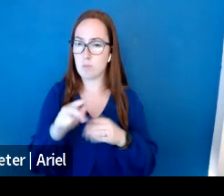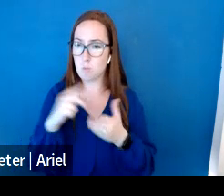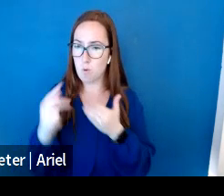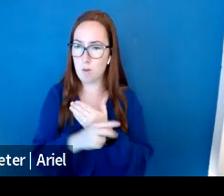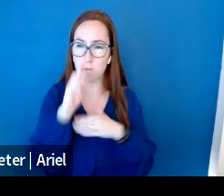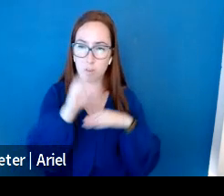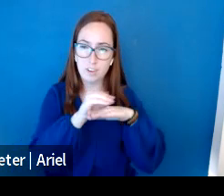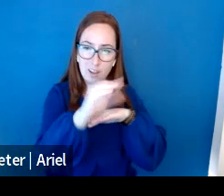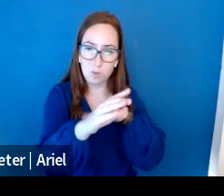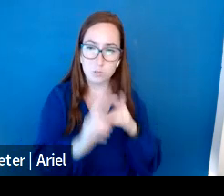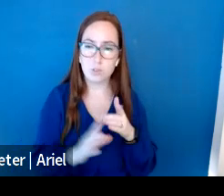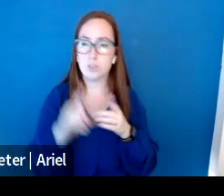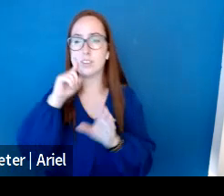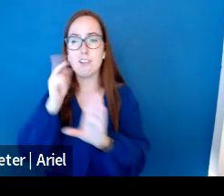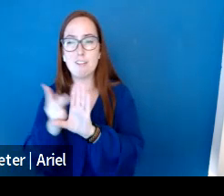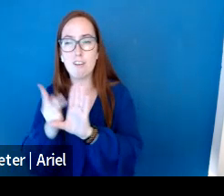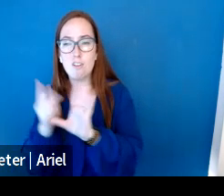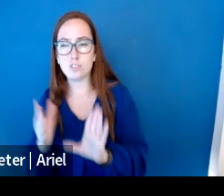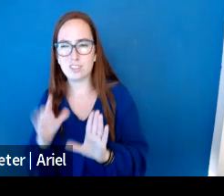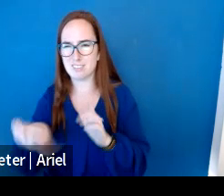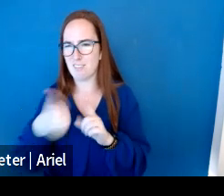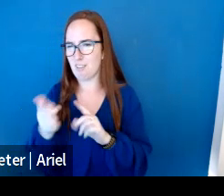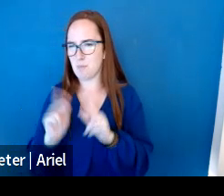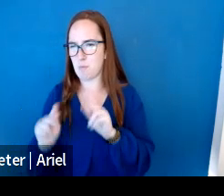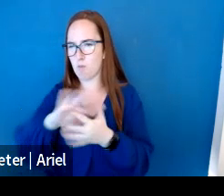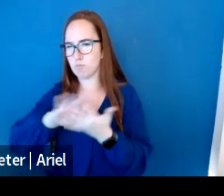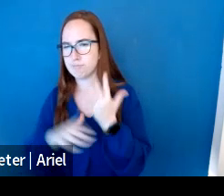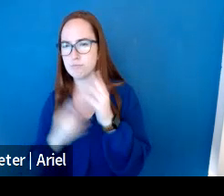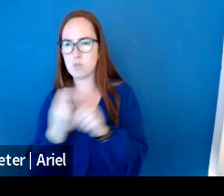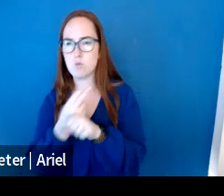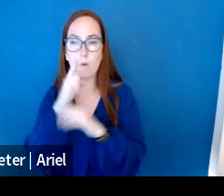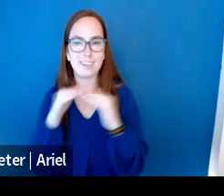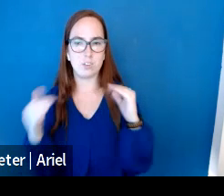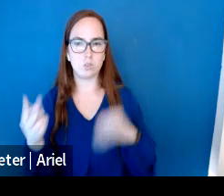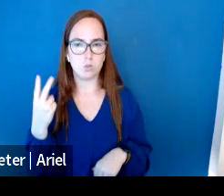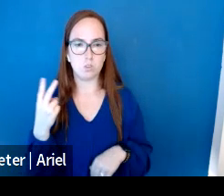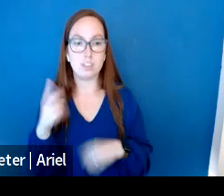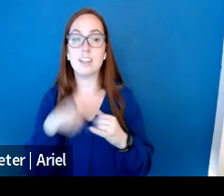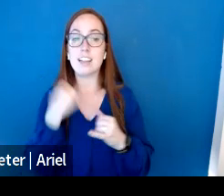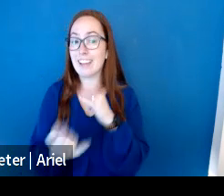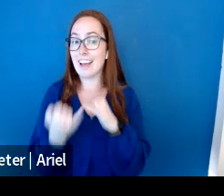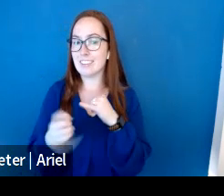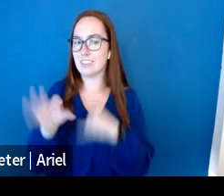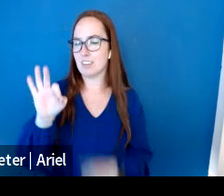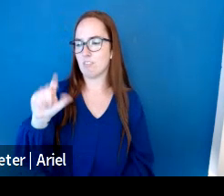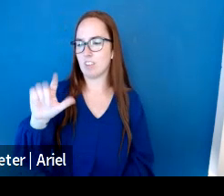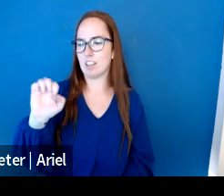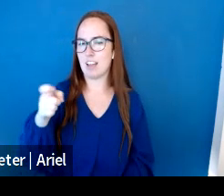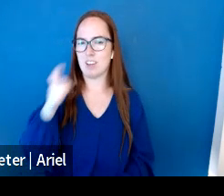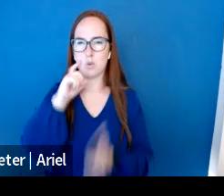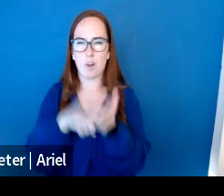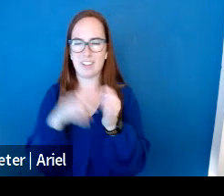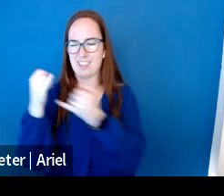and others at the tier 2 level. And then last but not least, the Flex Monitor, which you'll see in the last